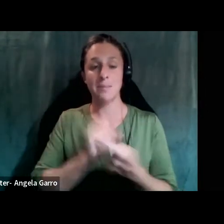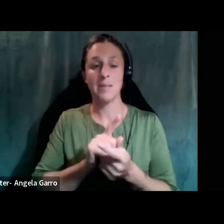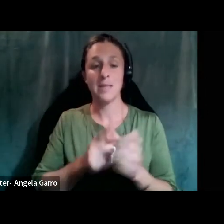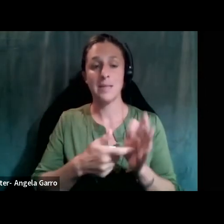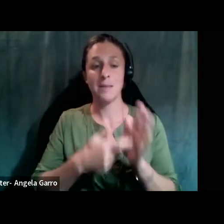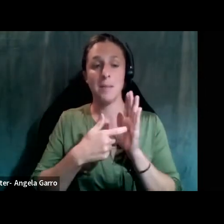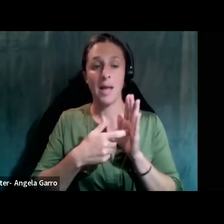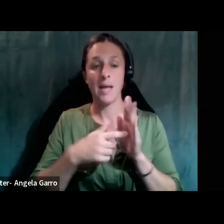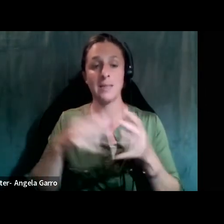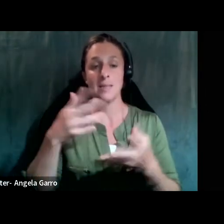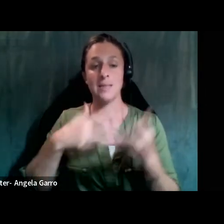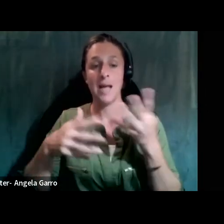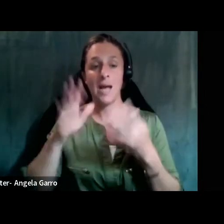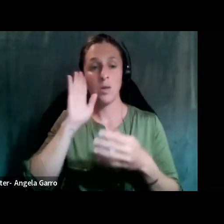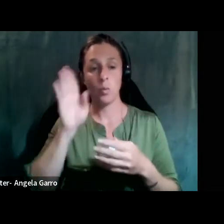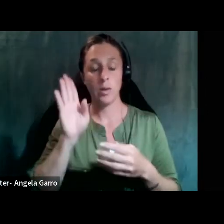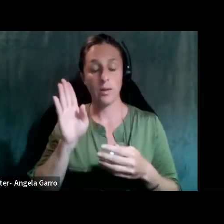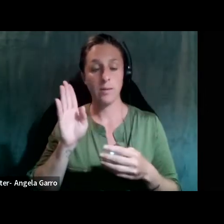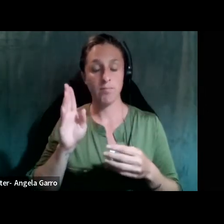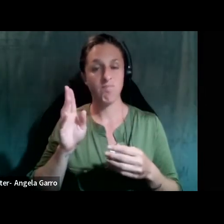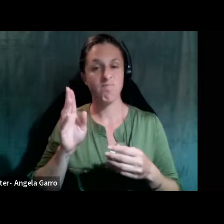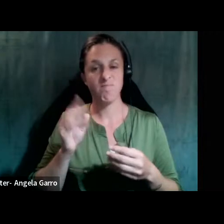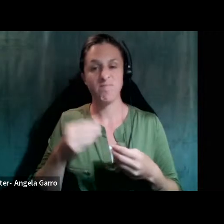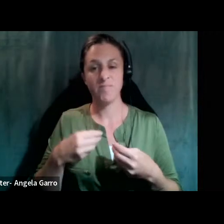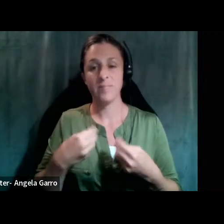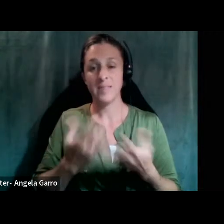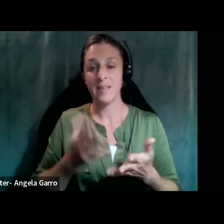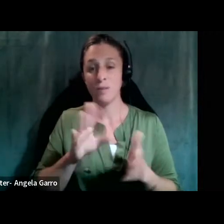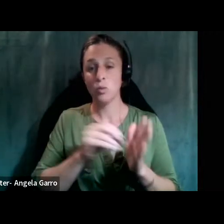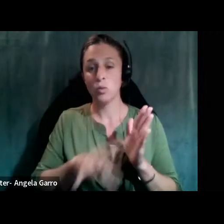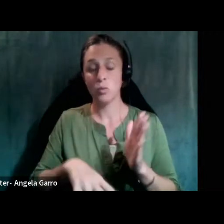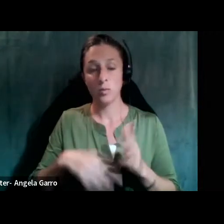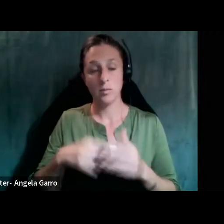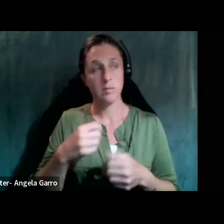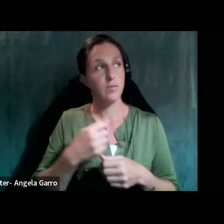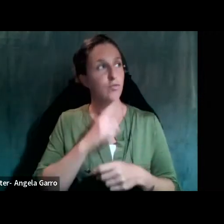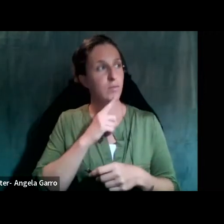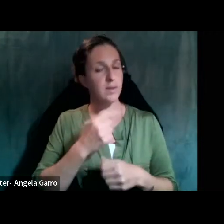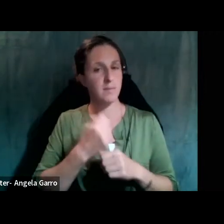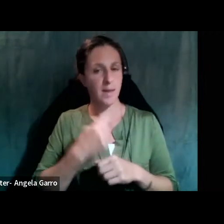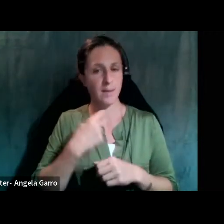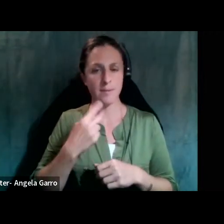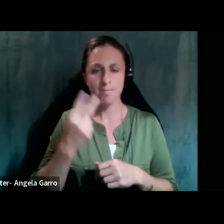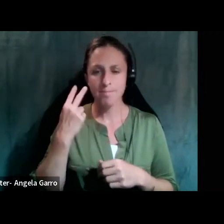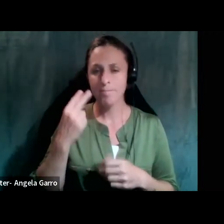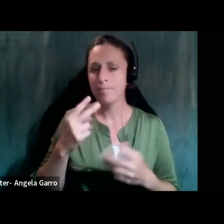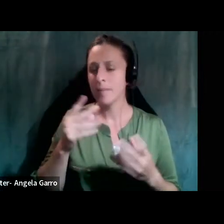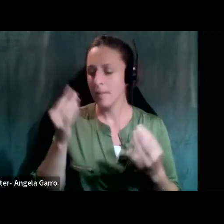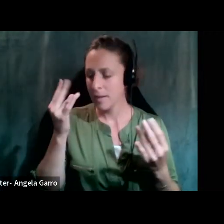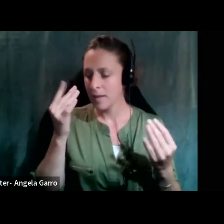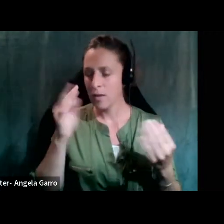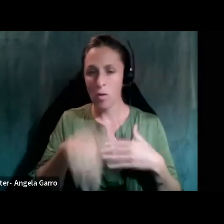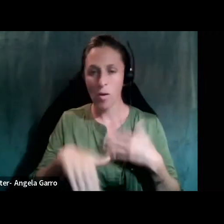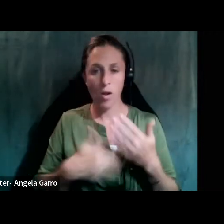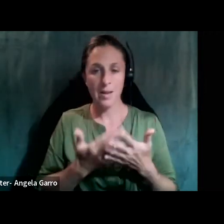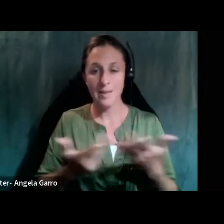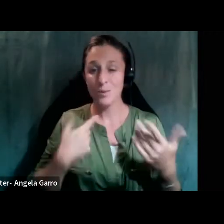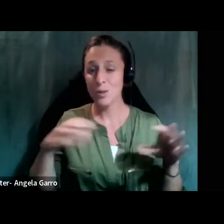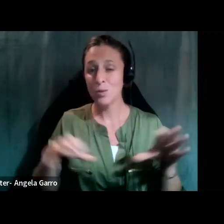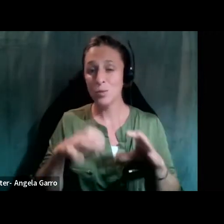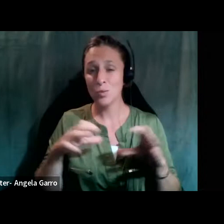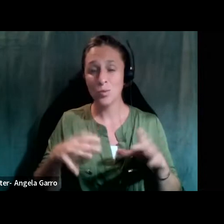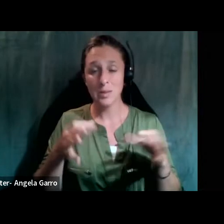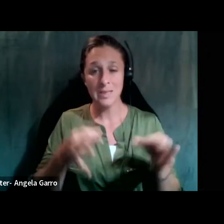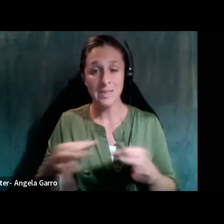place on your students." And that really made me think, because all the things that we do, all of the decisions we've made in the past